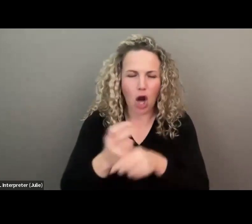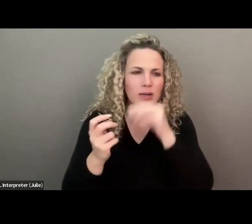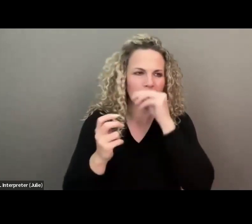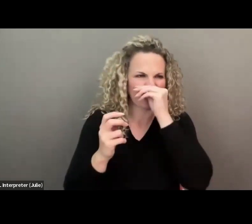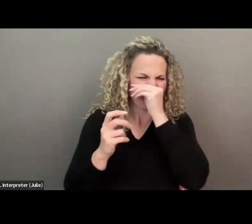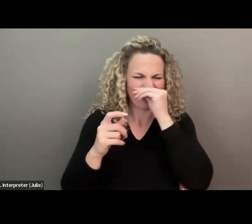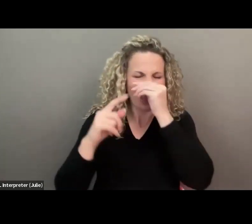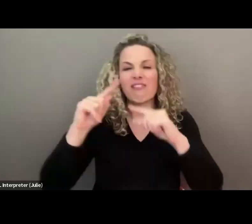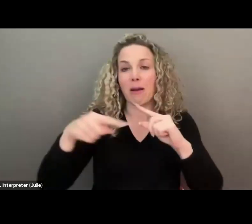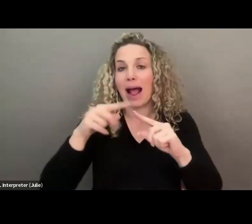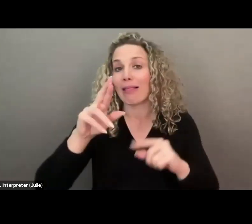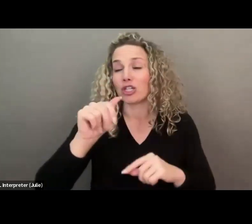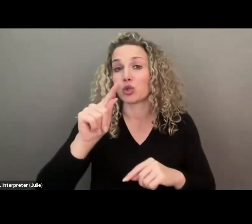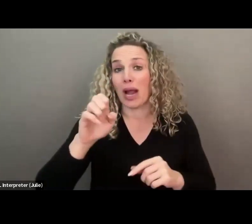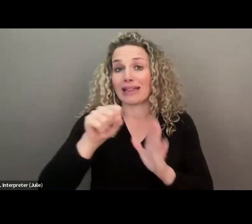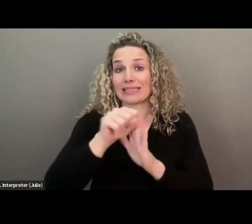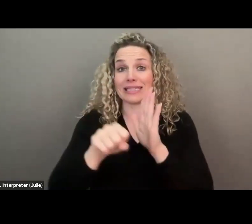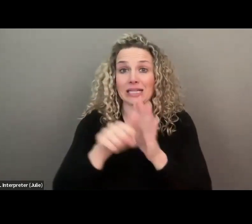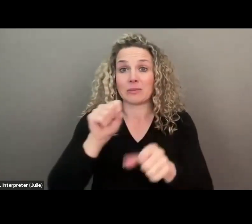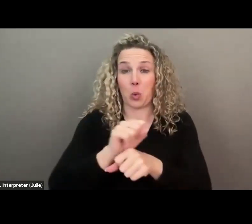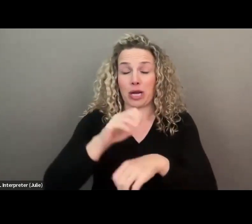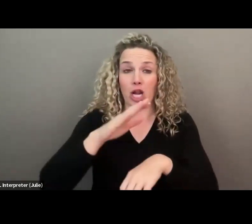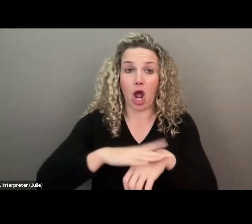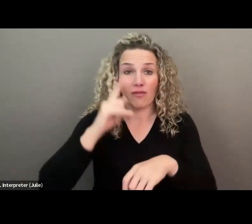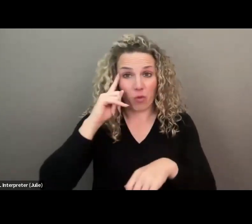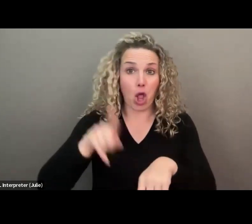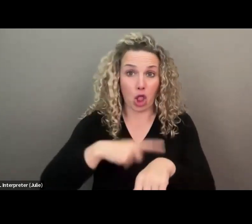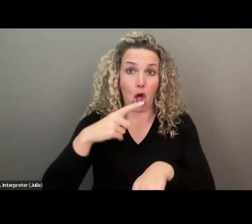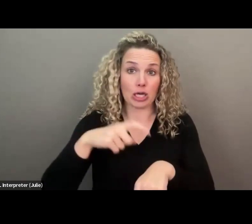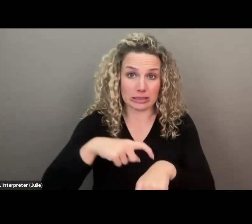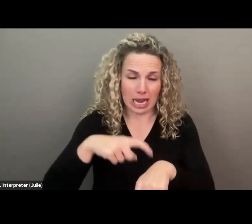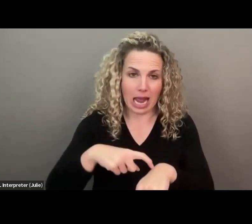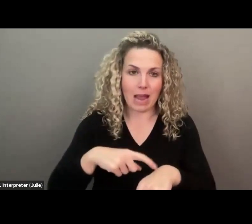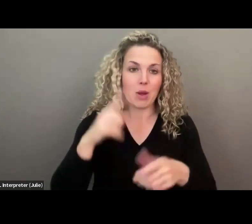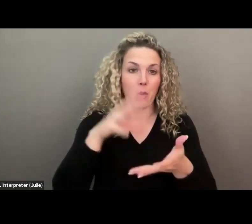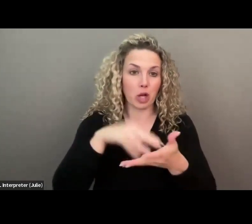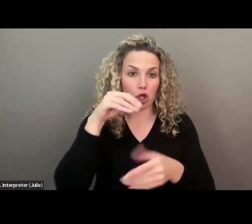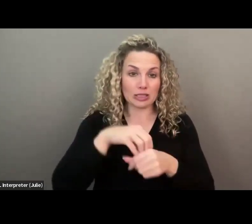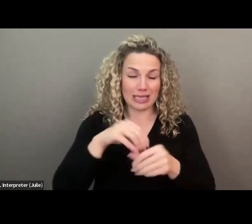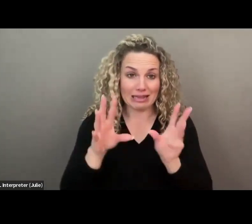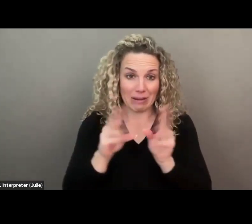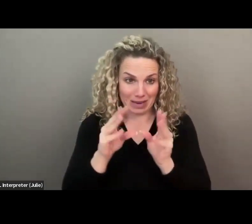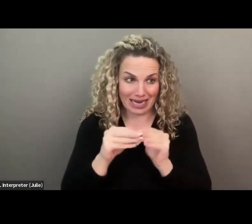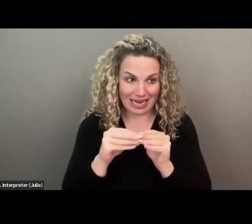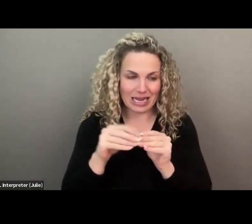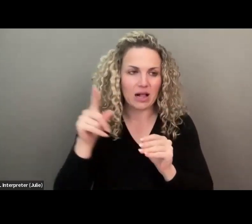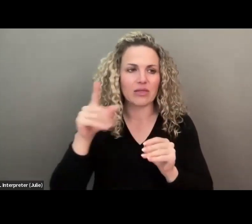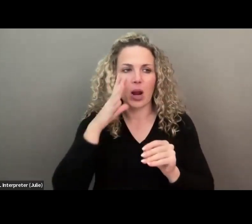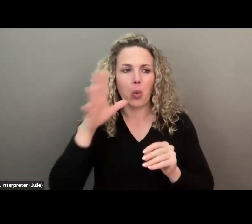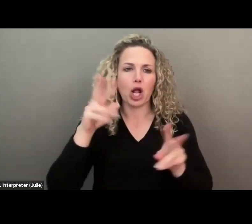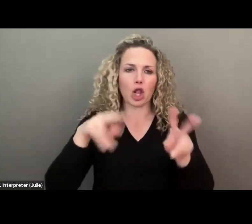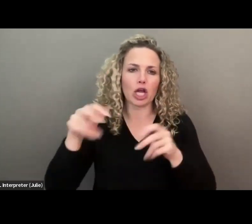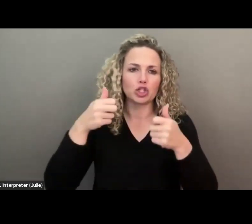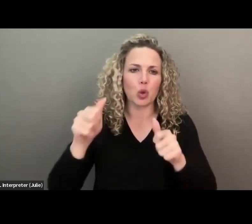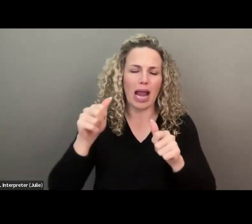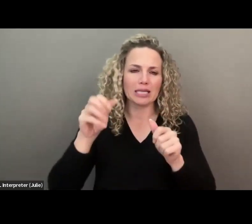rate that the state has been working on for a very long time. And what we learned in the meeting is that they are going to look at trying to